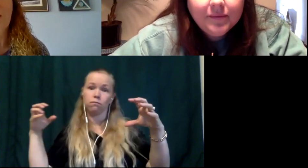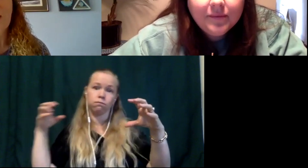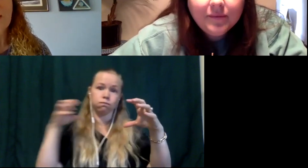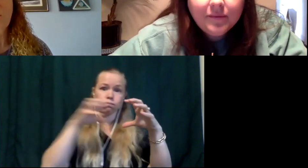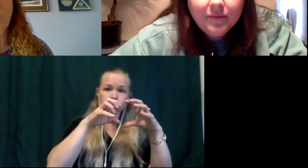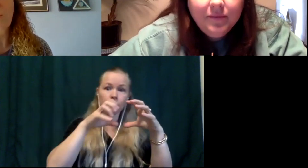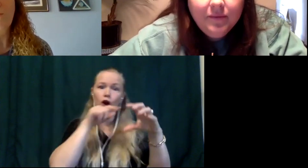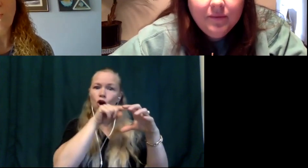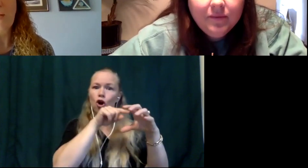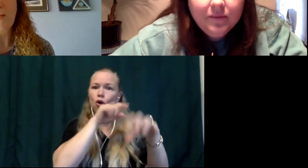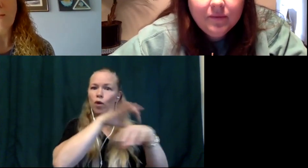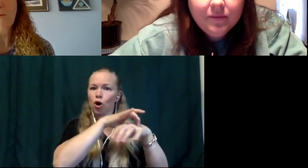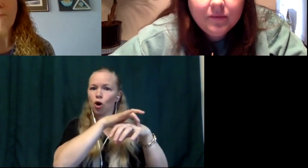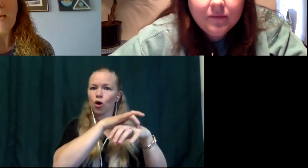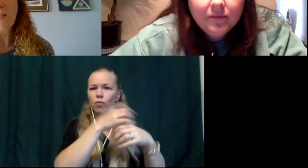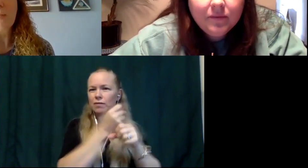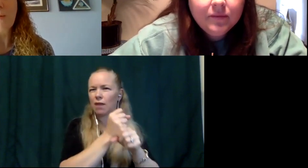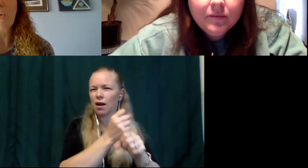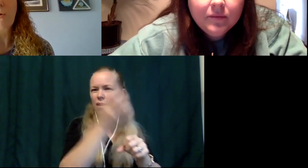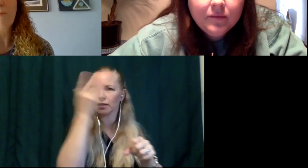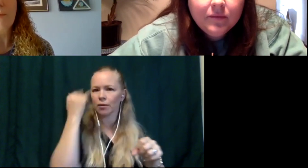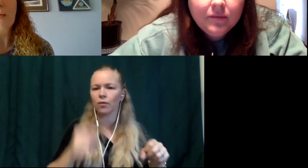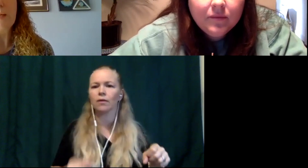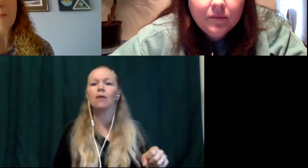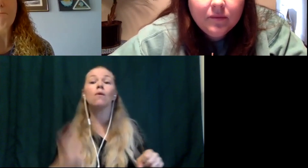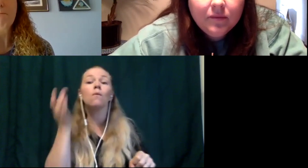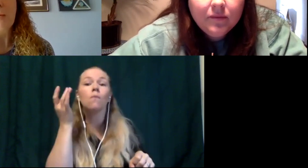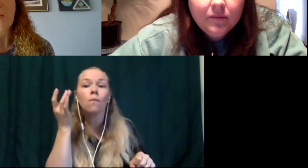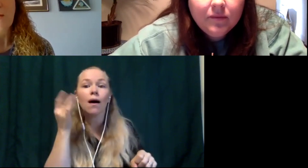formed. So the moon has some similar